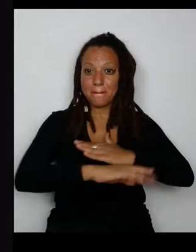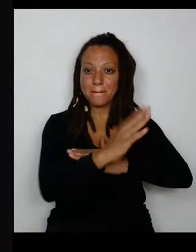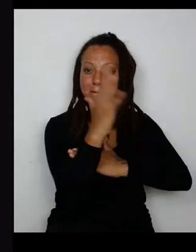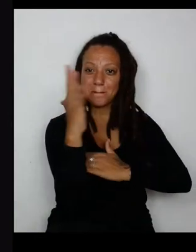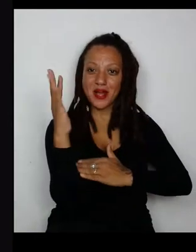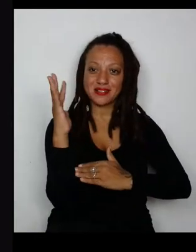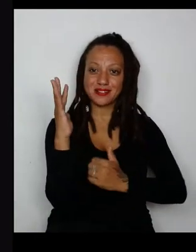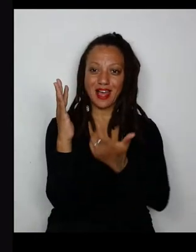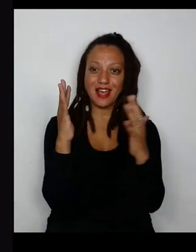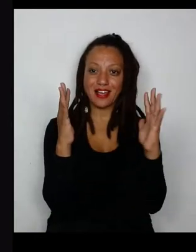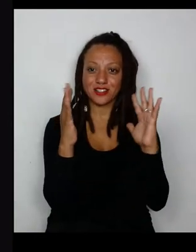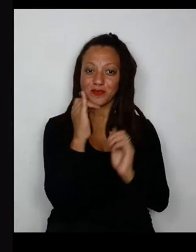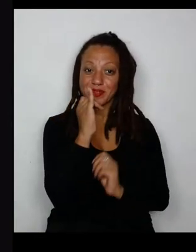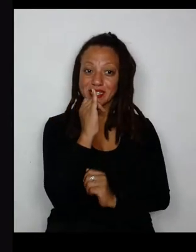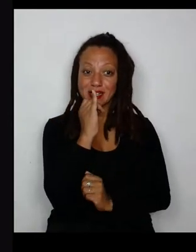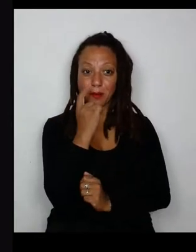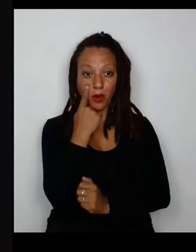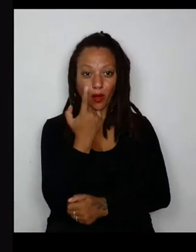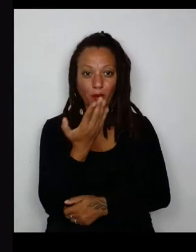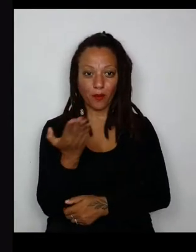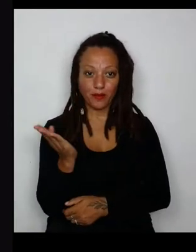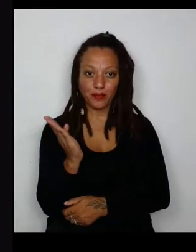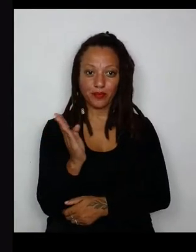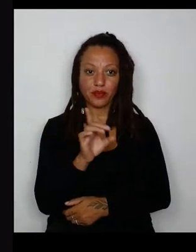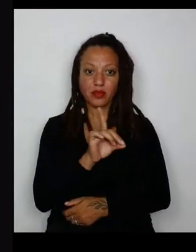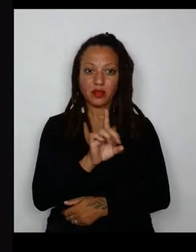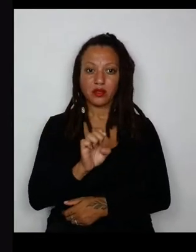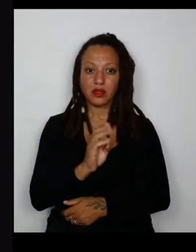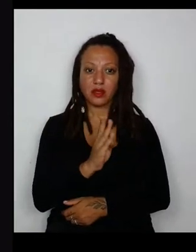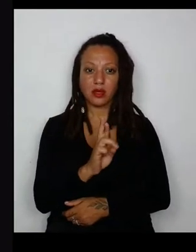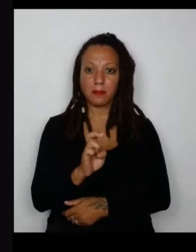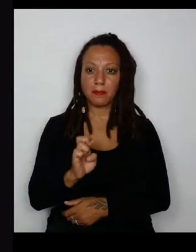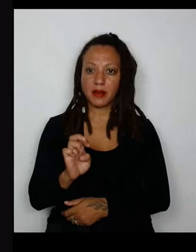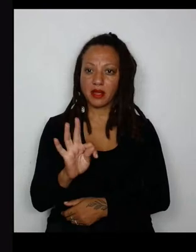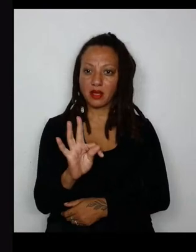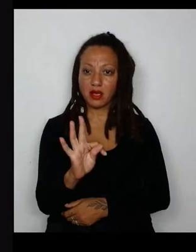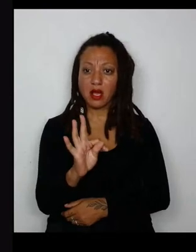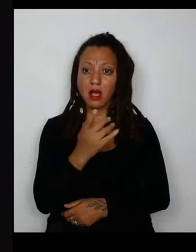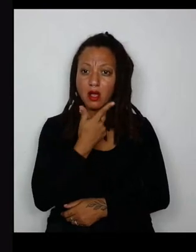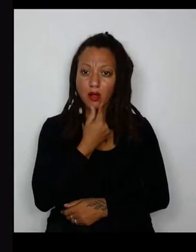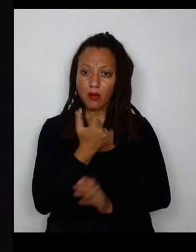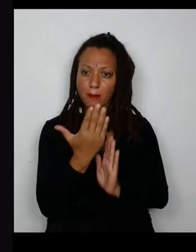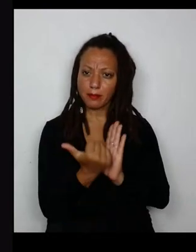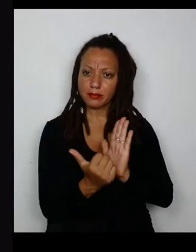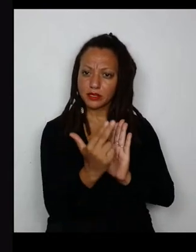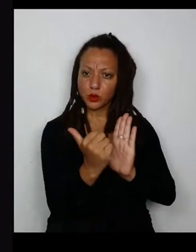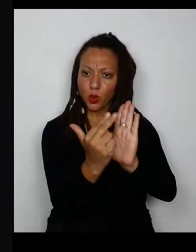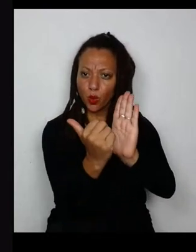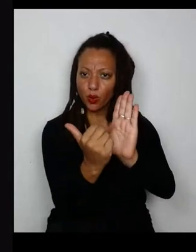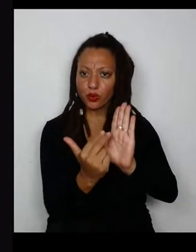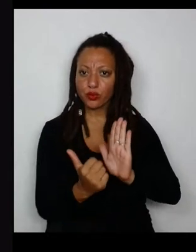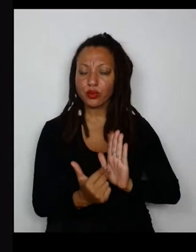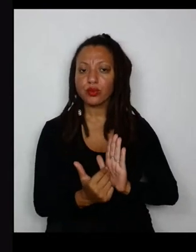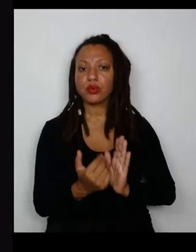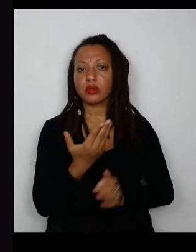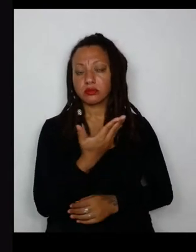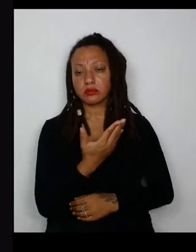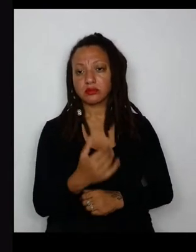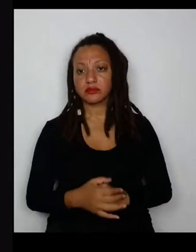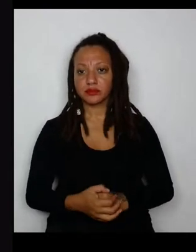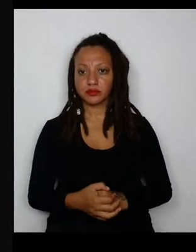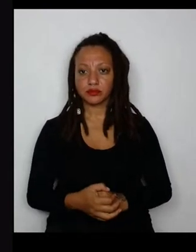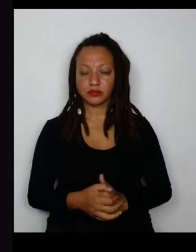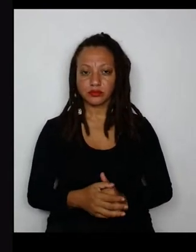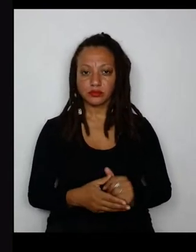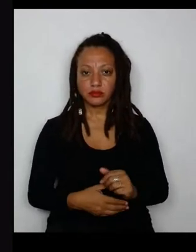and we can also see the landscape here you can see this is the bres work he was a french painter